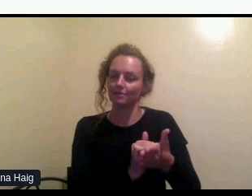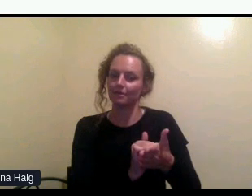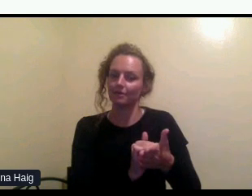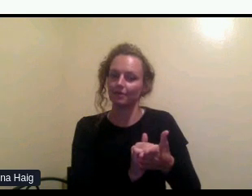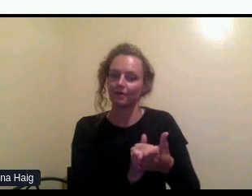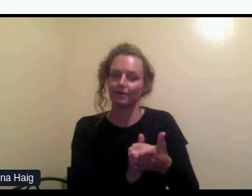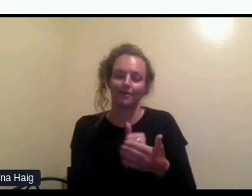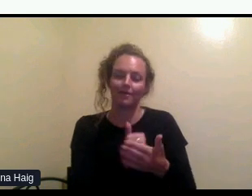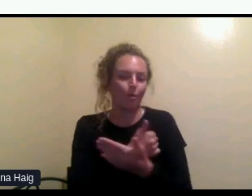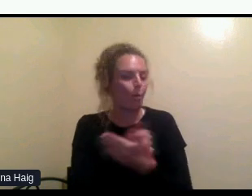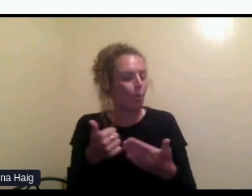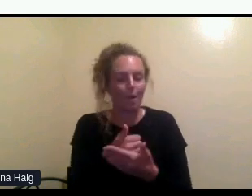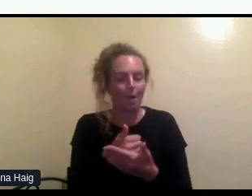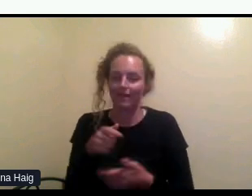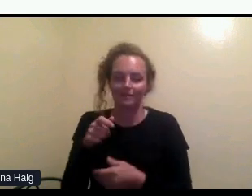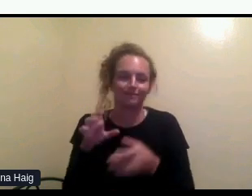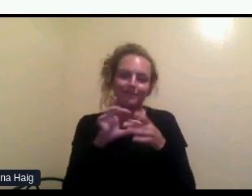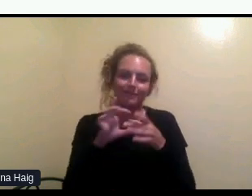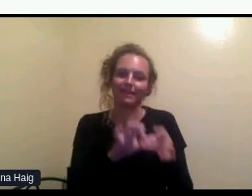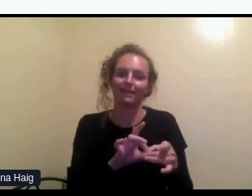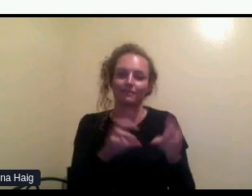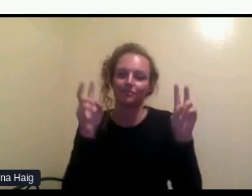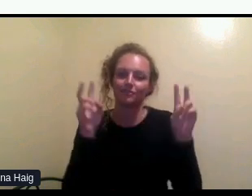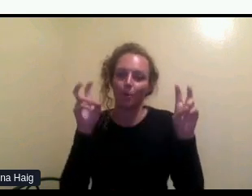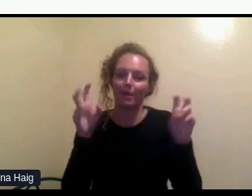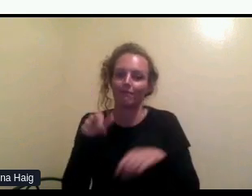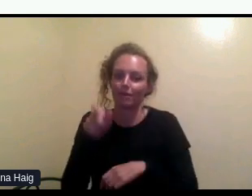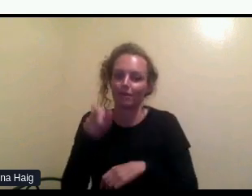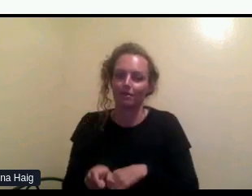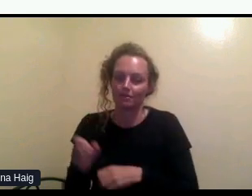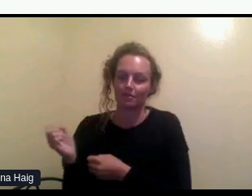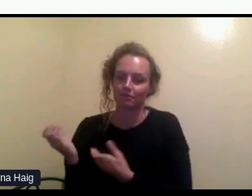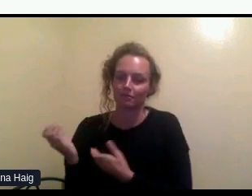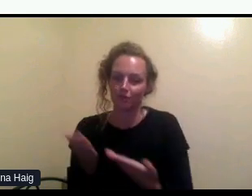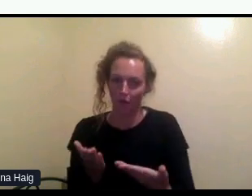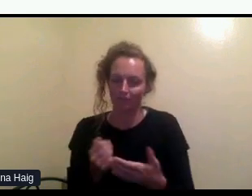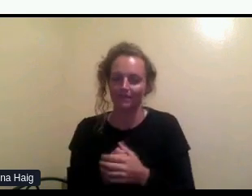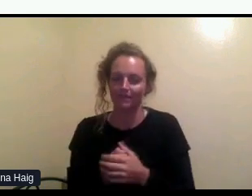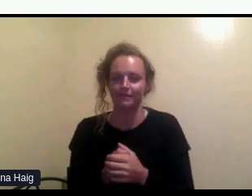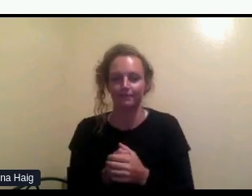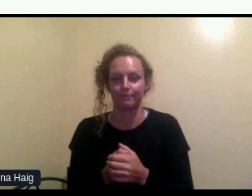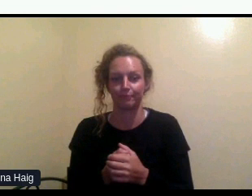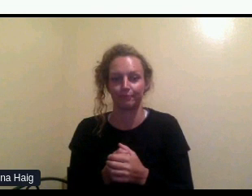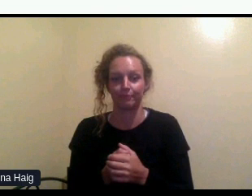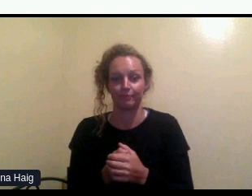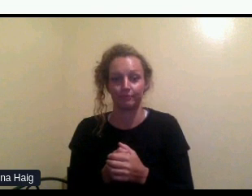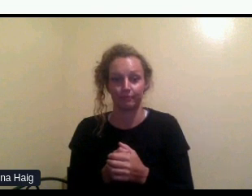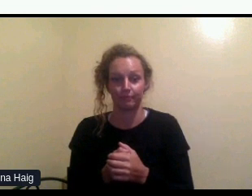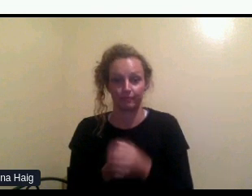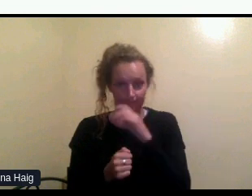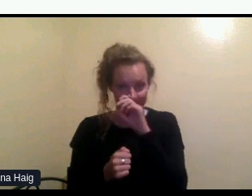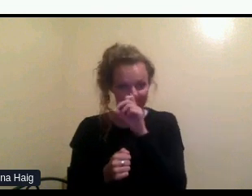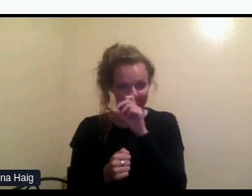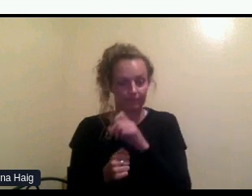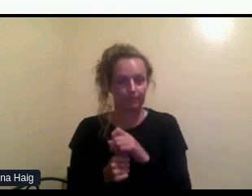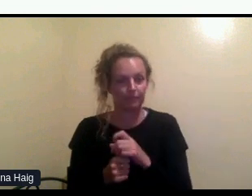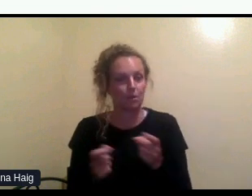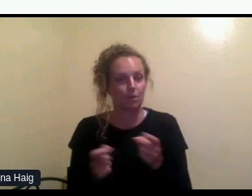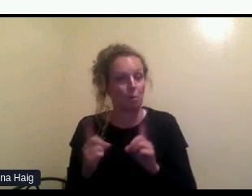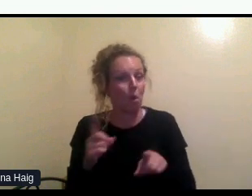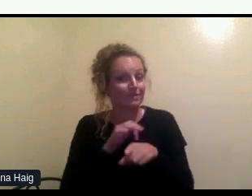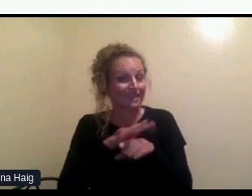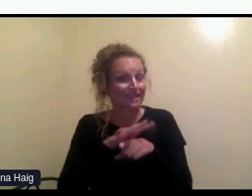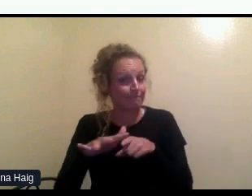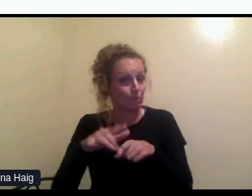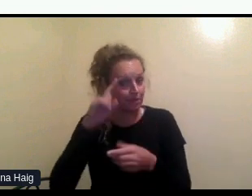customer service, pretty much most of the time. So while it wasn't something that influenced their decision to buy, when we asked what influenced their decision to buy,